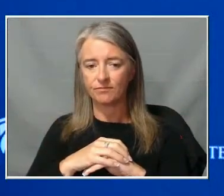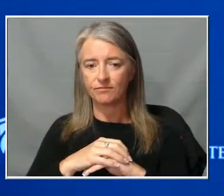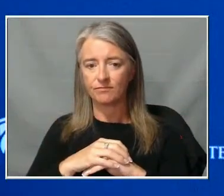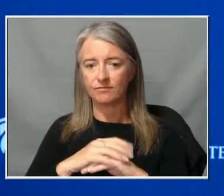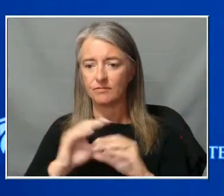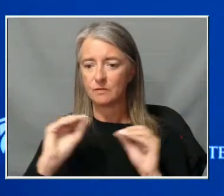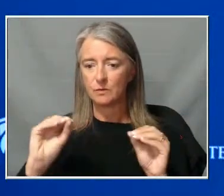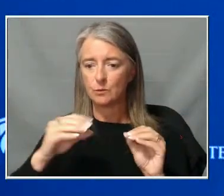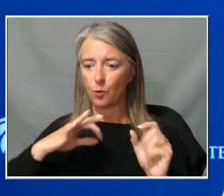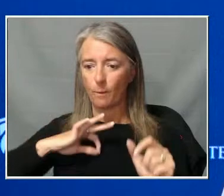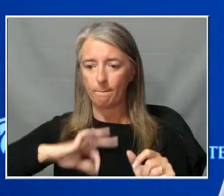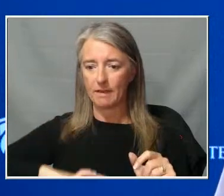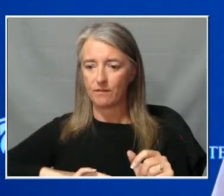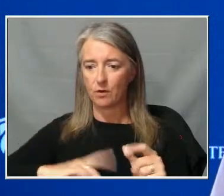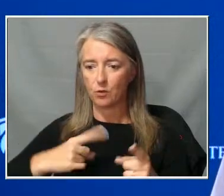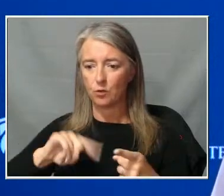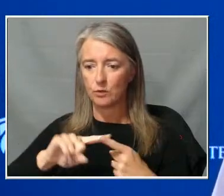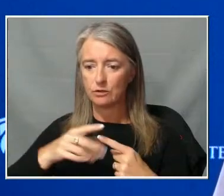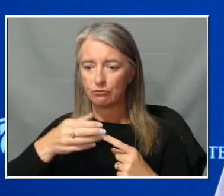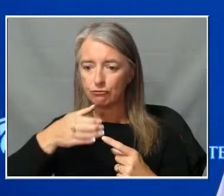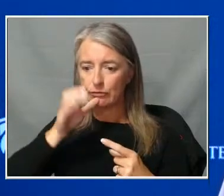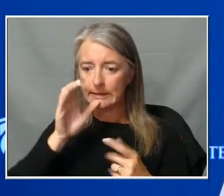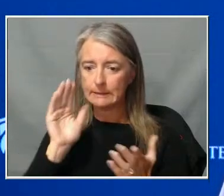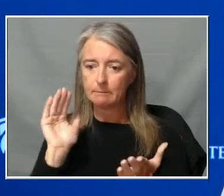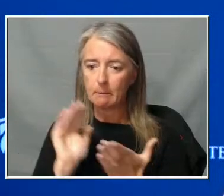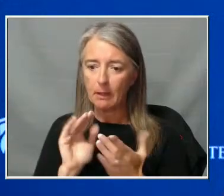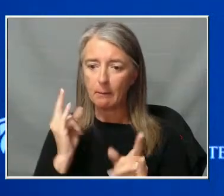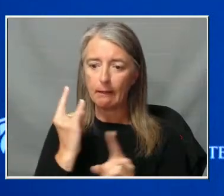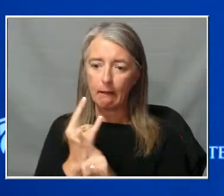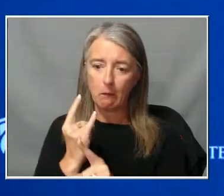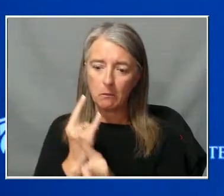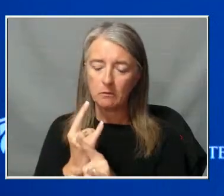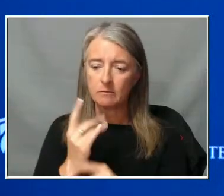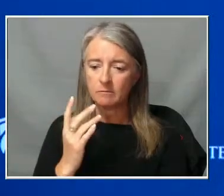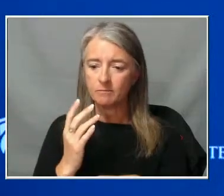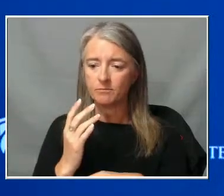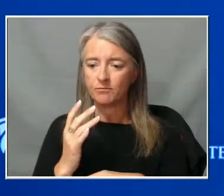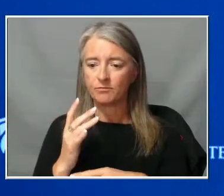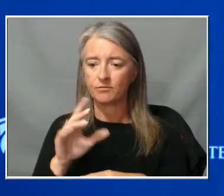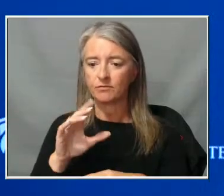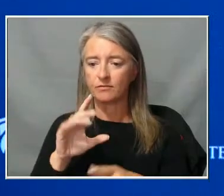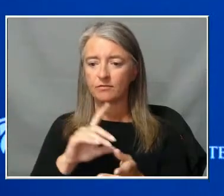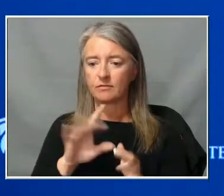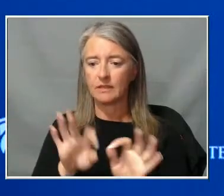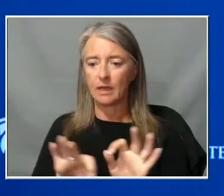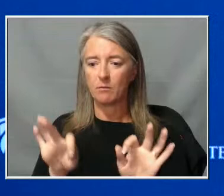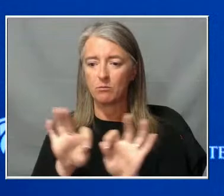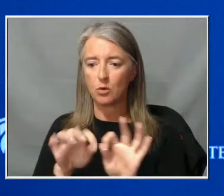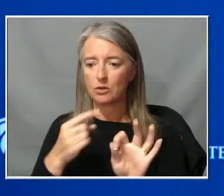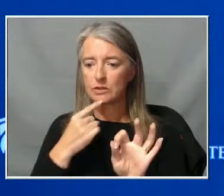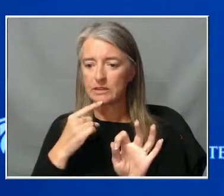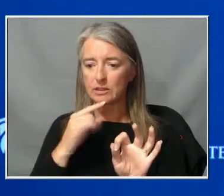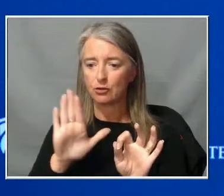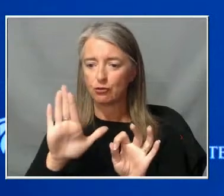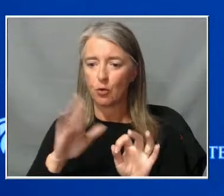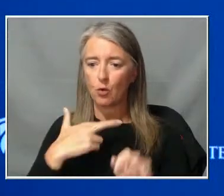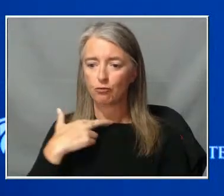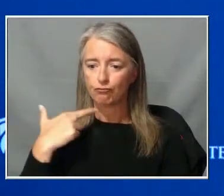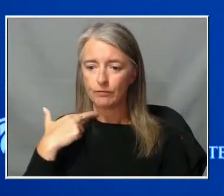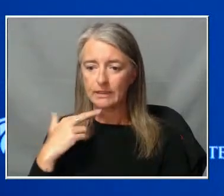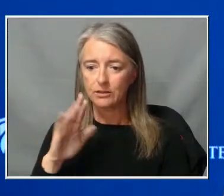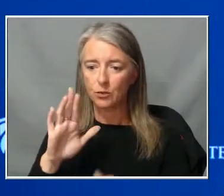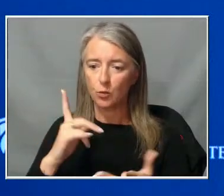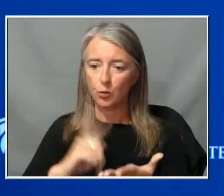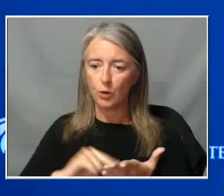benefit when drinking even those small amounts of alcohol. So, and just like Dr. Sethi said, it's important to understand what are your risks, what are you doing every